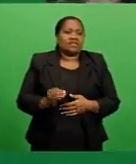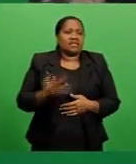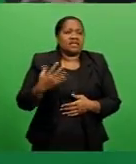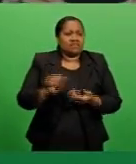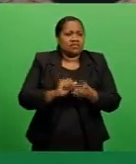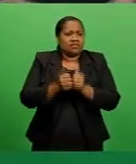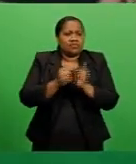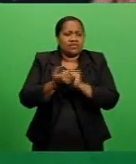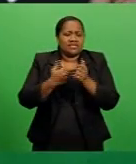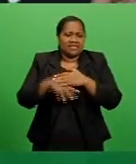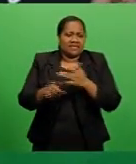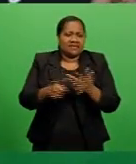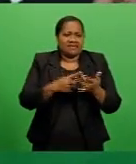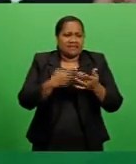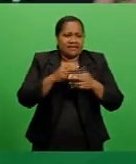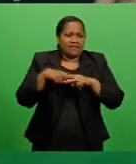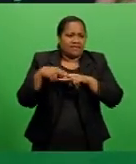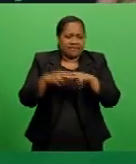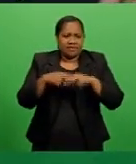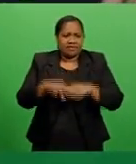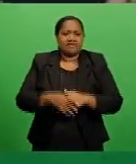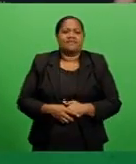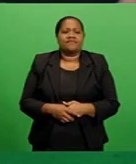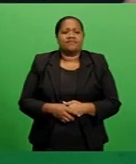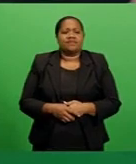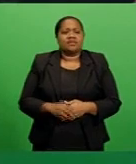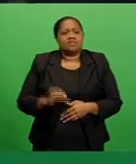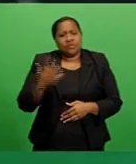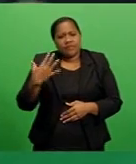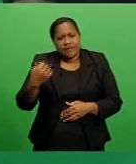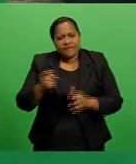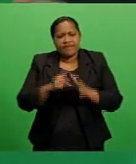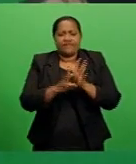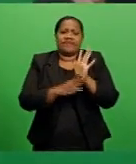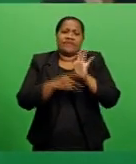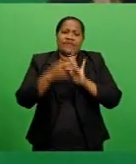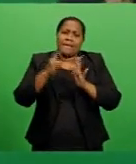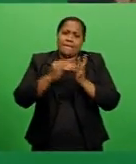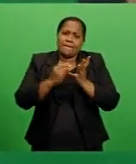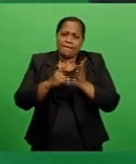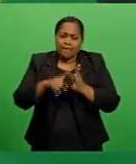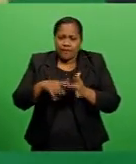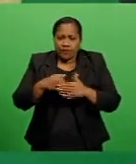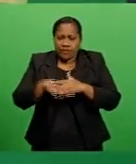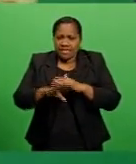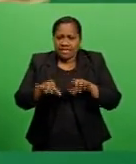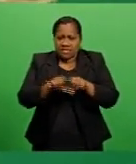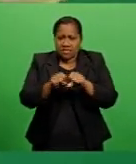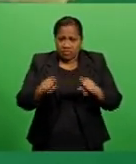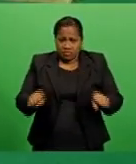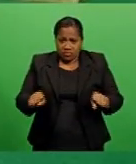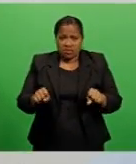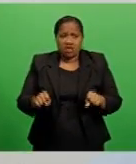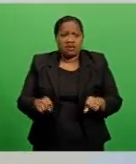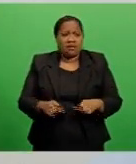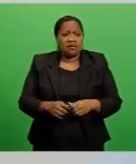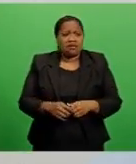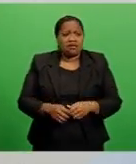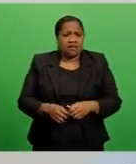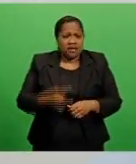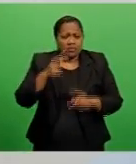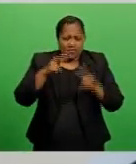Fiji. We start with provinces like Mosi and Serua, and we see a lot of